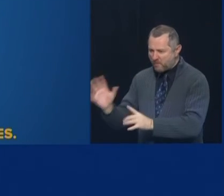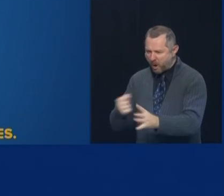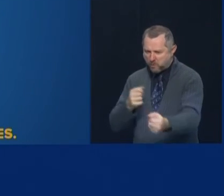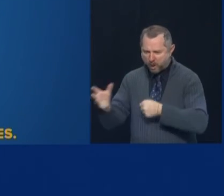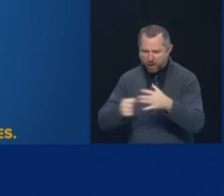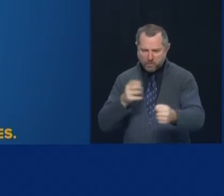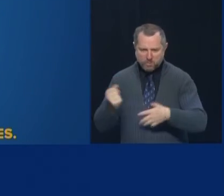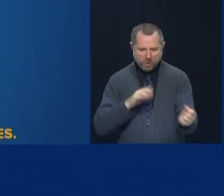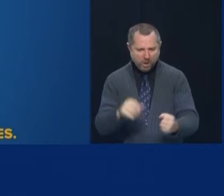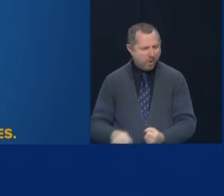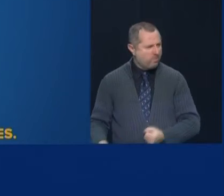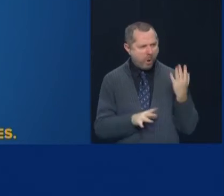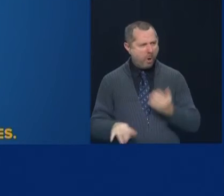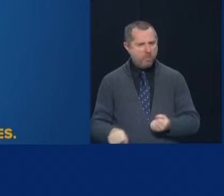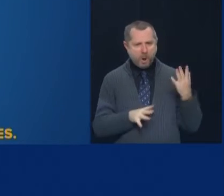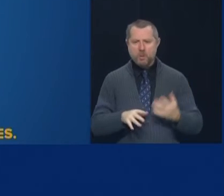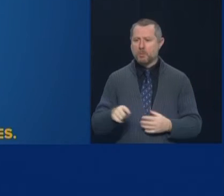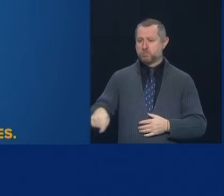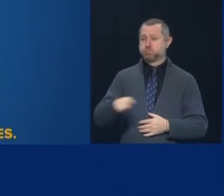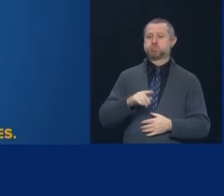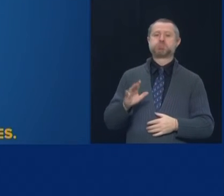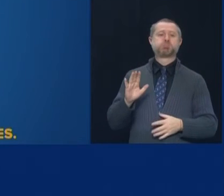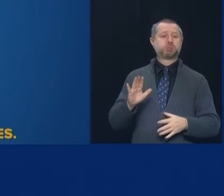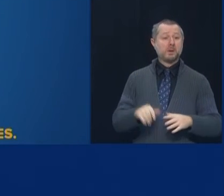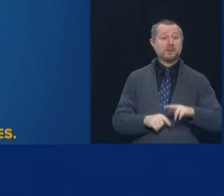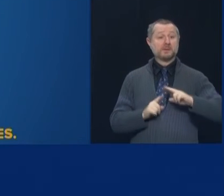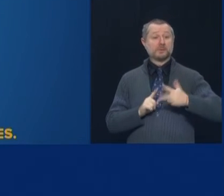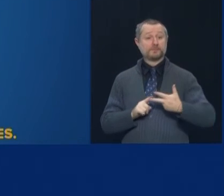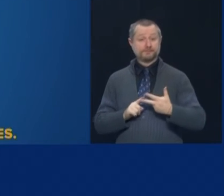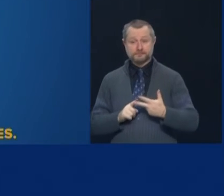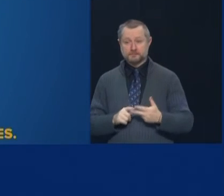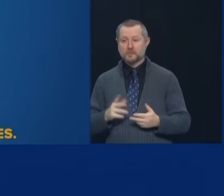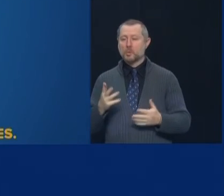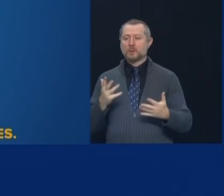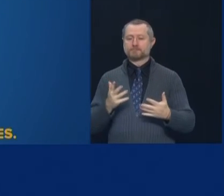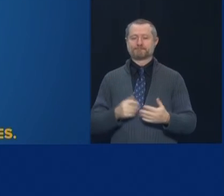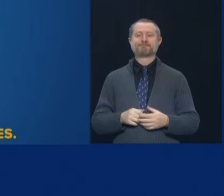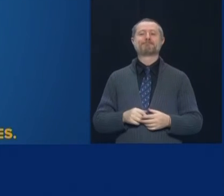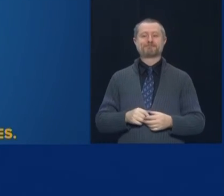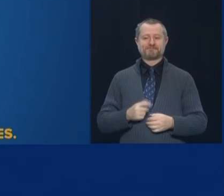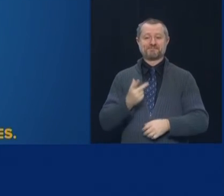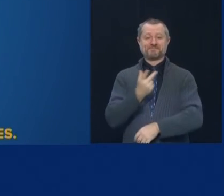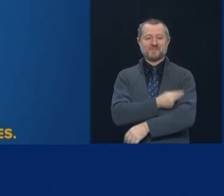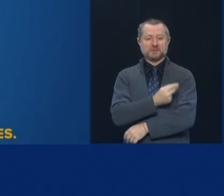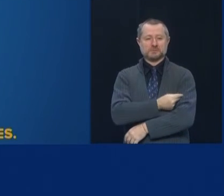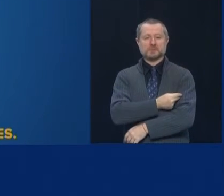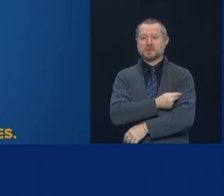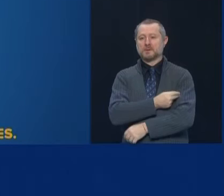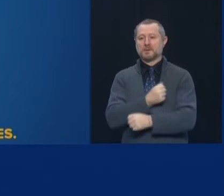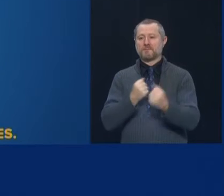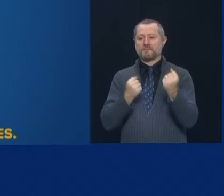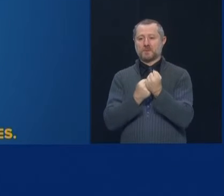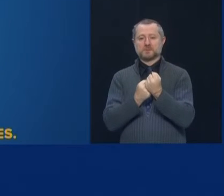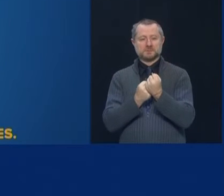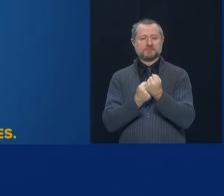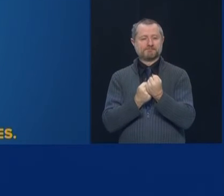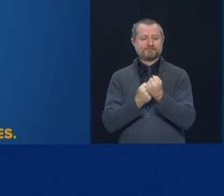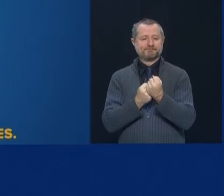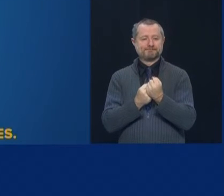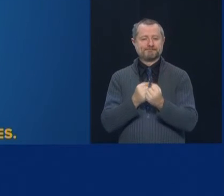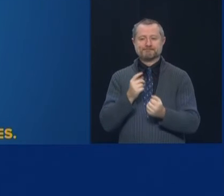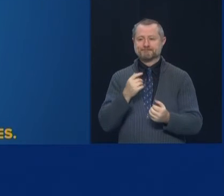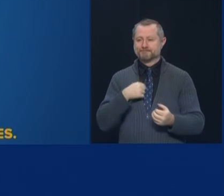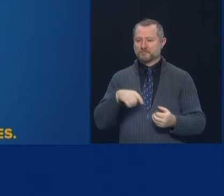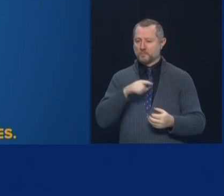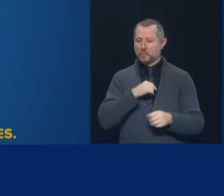third variable is going to be the vaccine funding. I'm working with the National Governors Association. The federal government